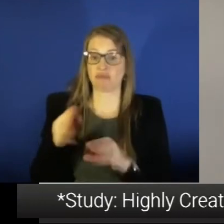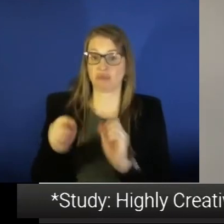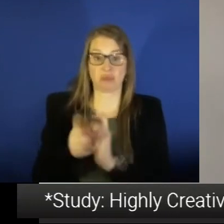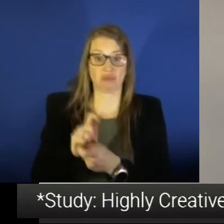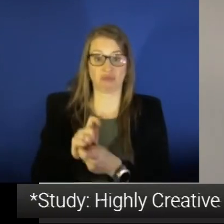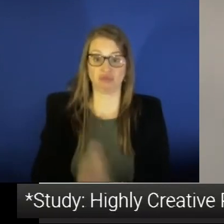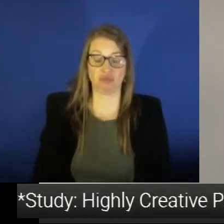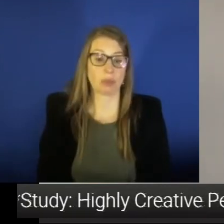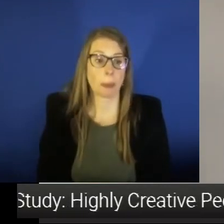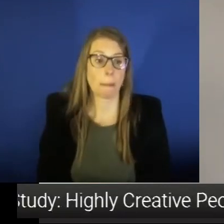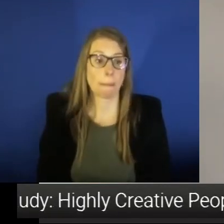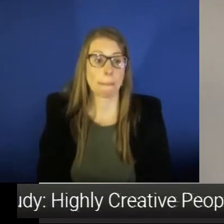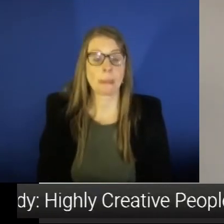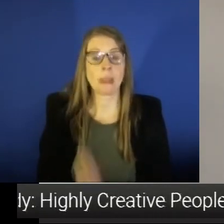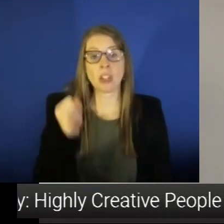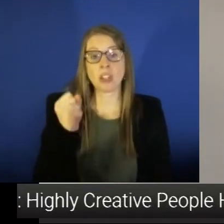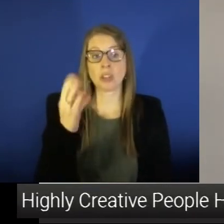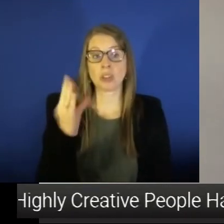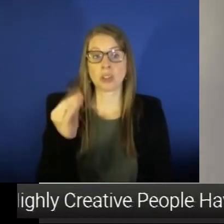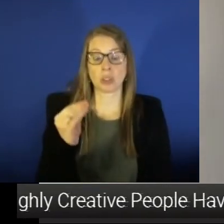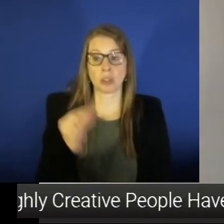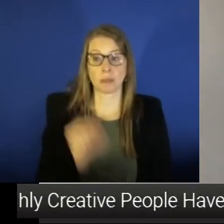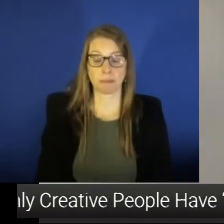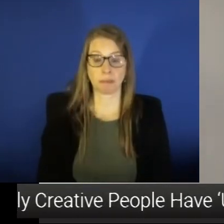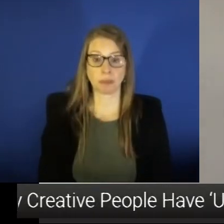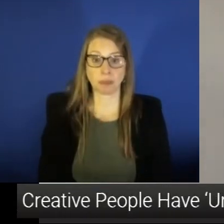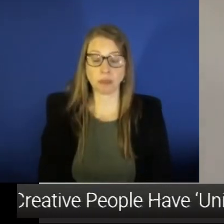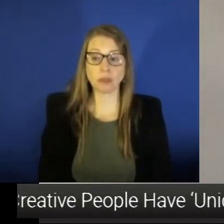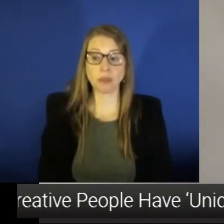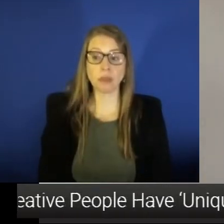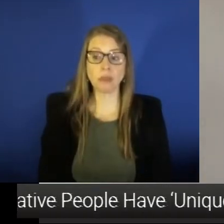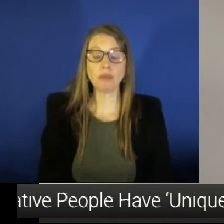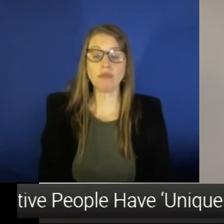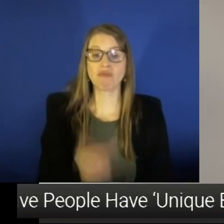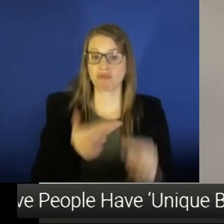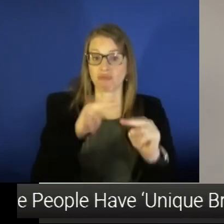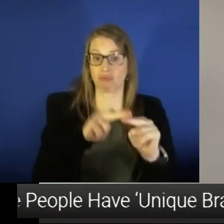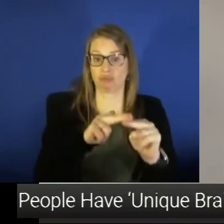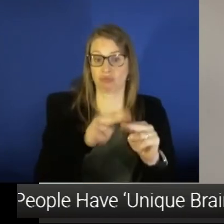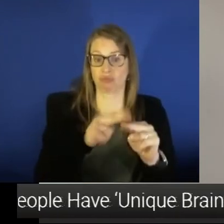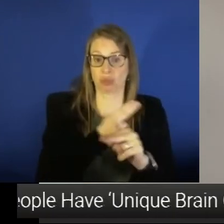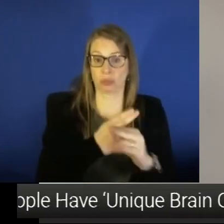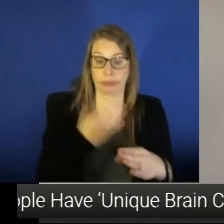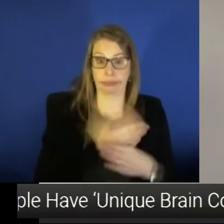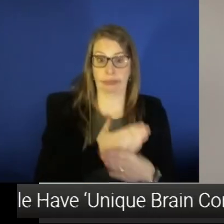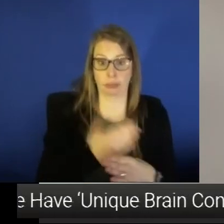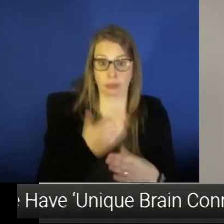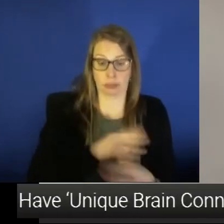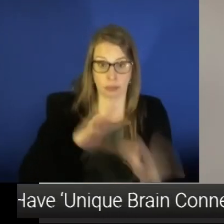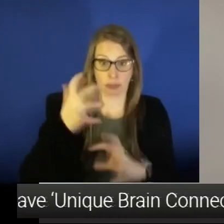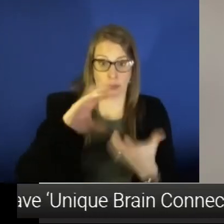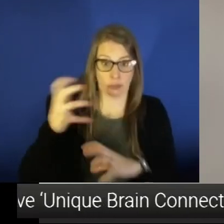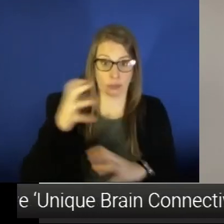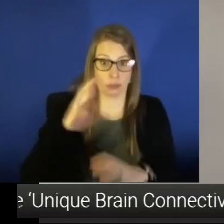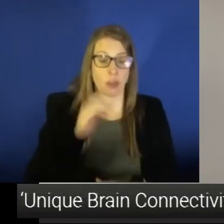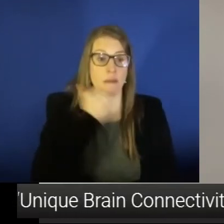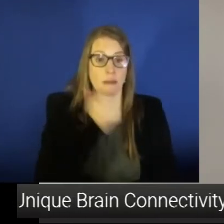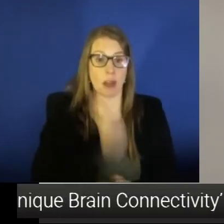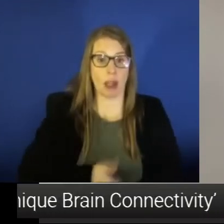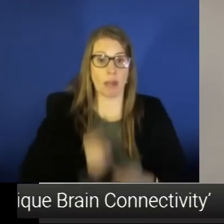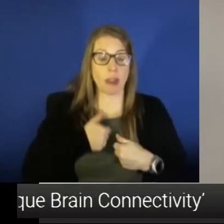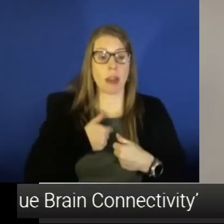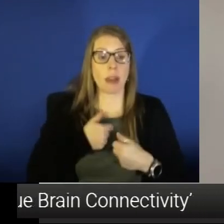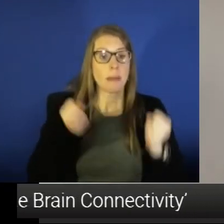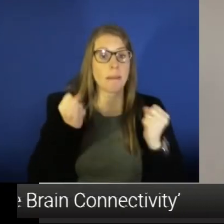change. So among those who increased their tobacco use, they experienced greater disruptions in their daily life. So many were unable